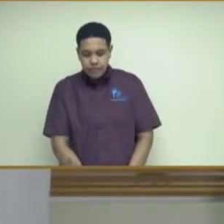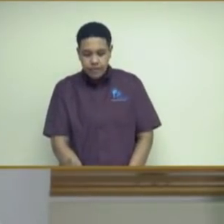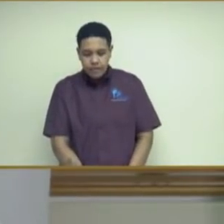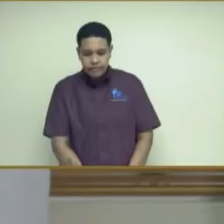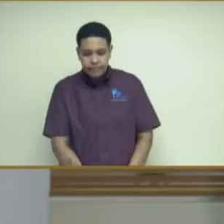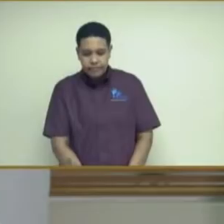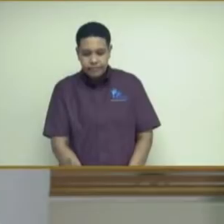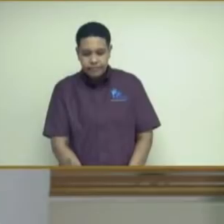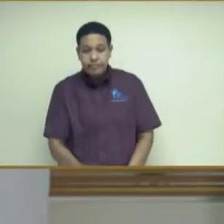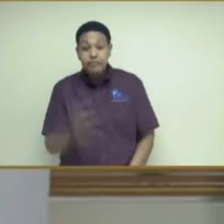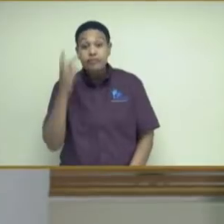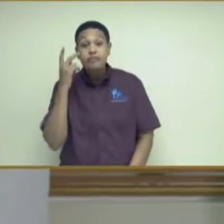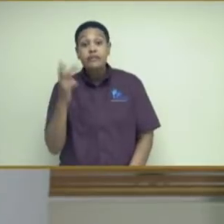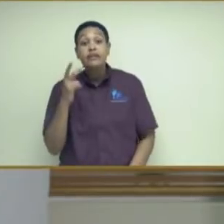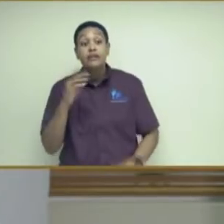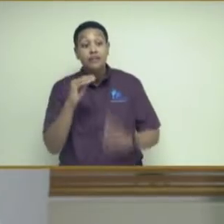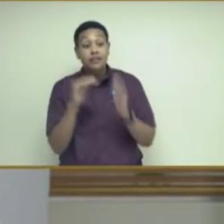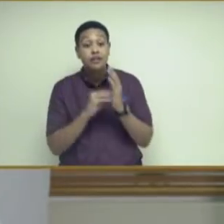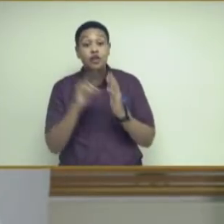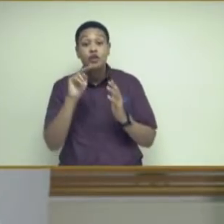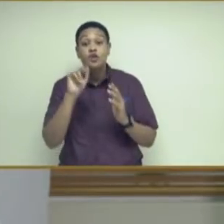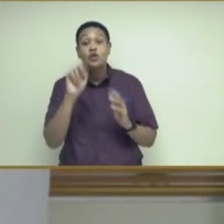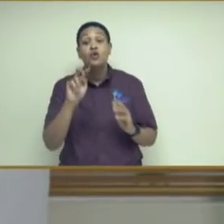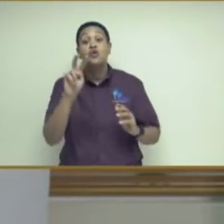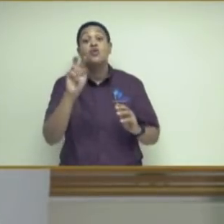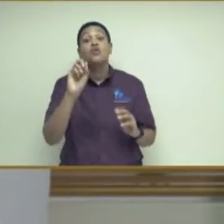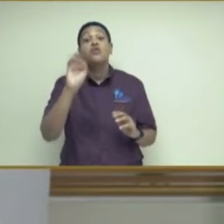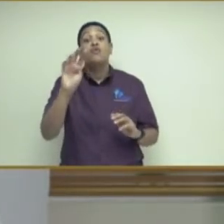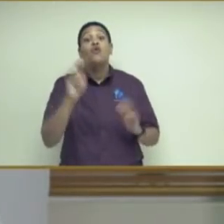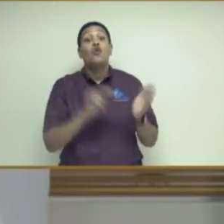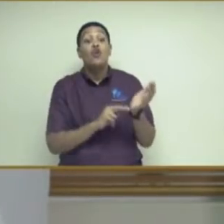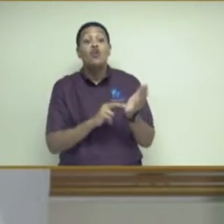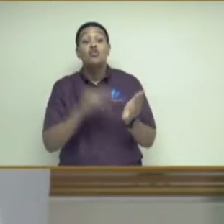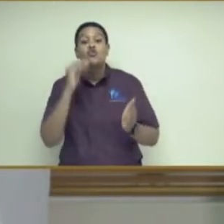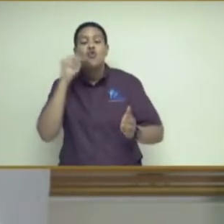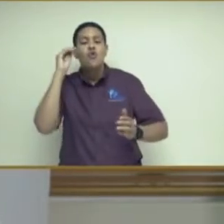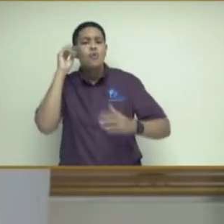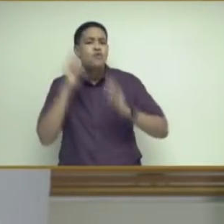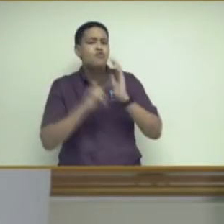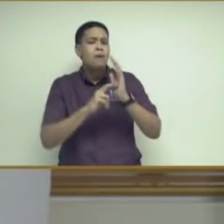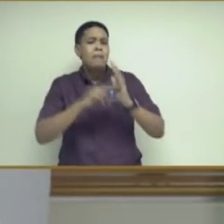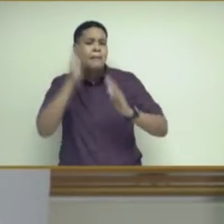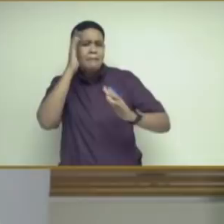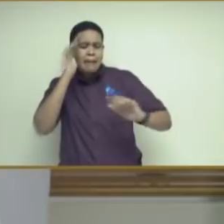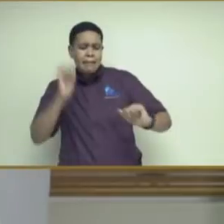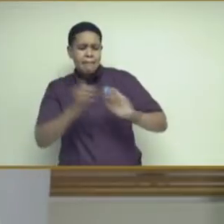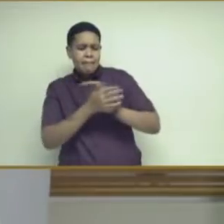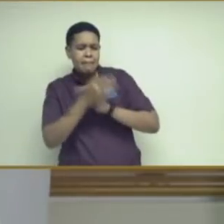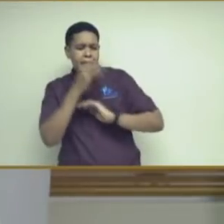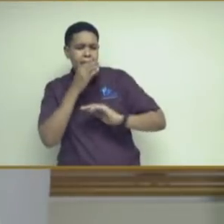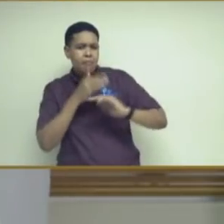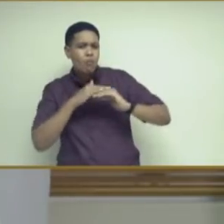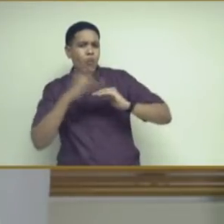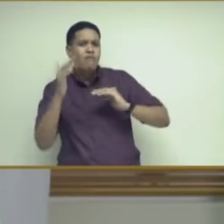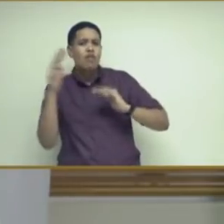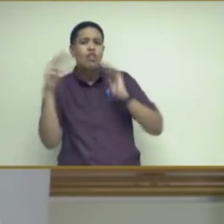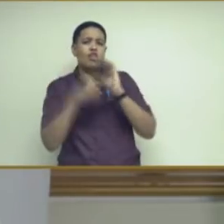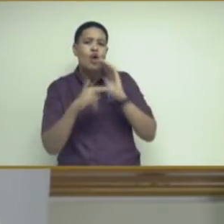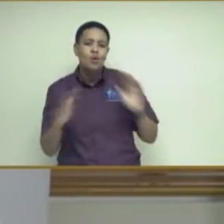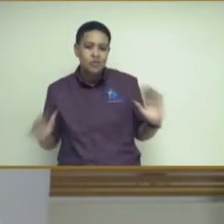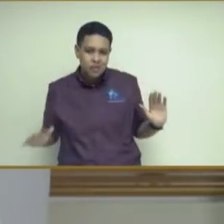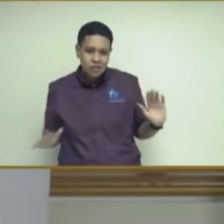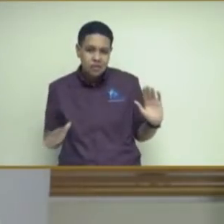And I see a note here where of the 204 nursing homes, it represents a bed capacity of over 3,000,